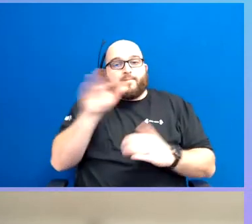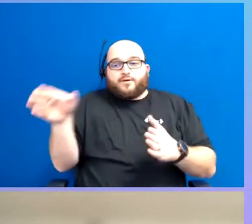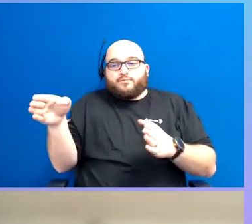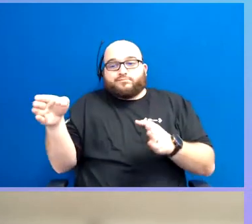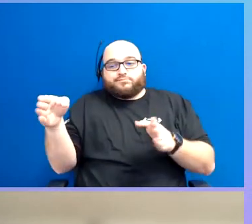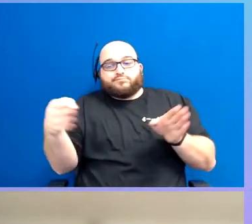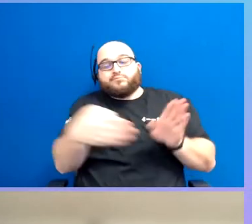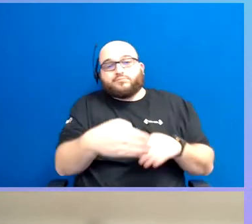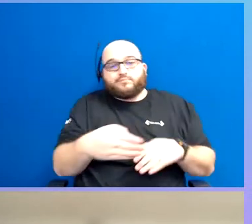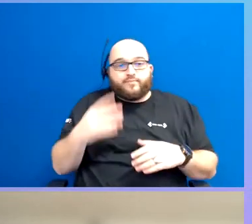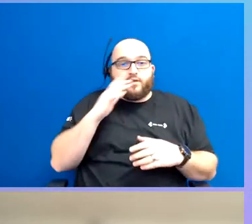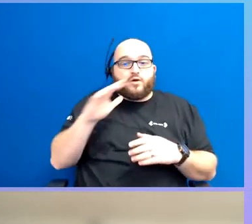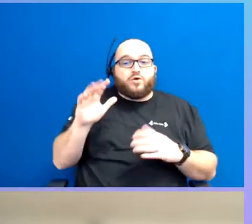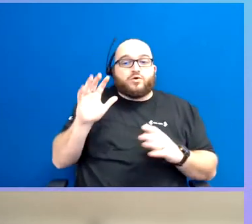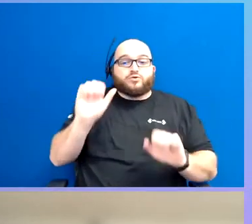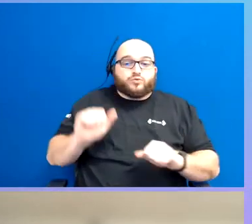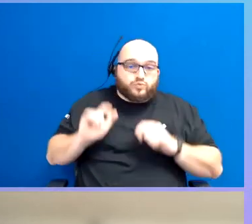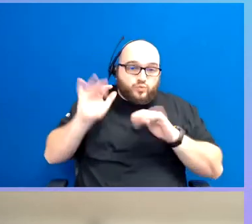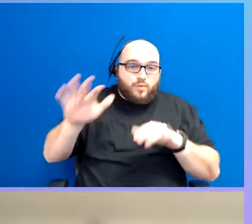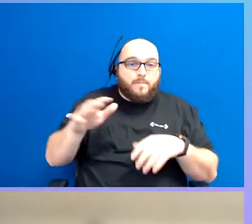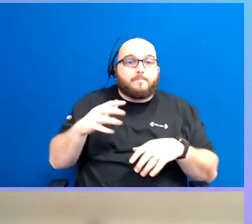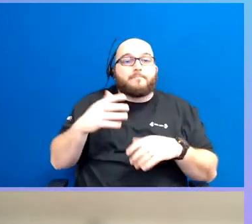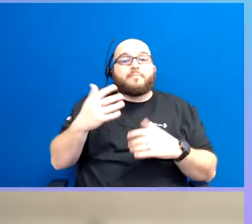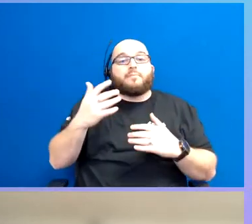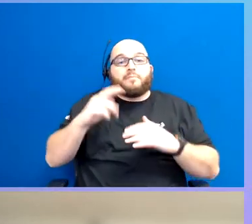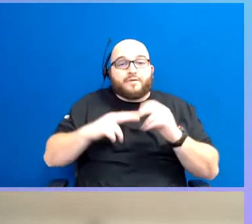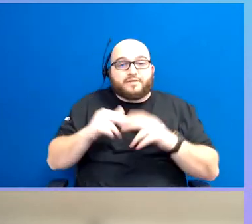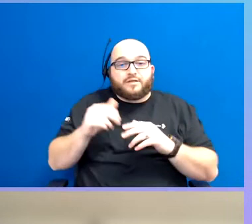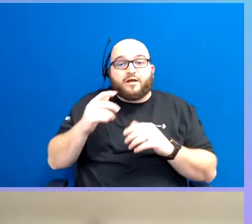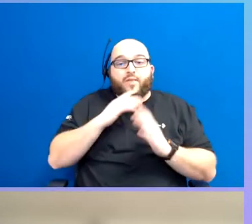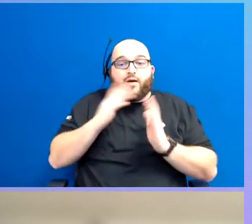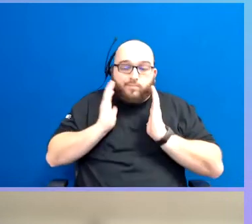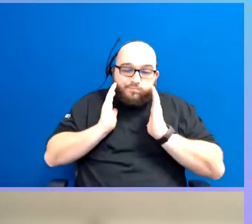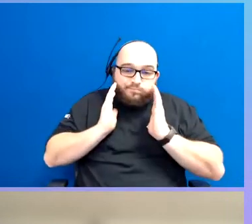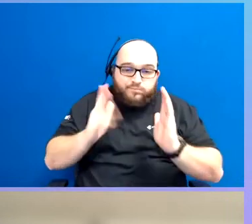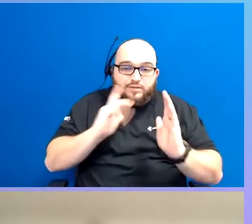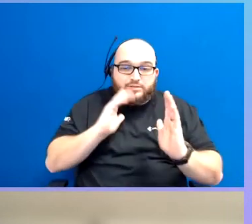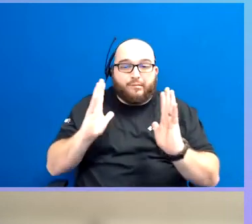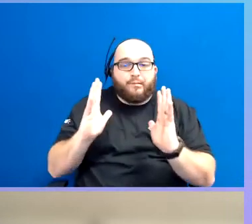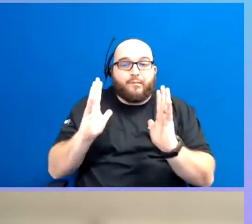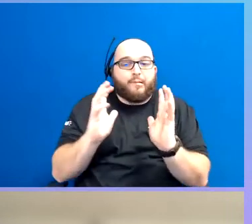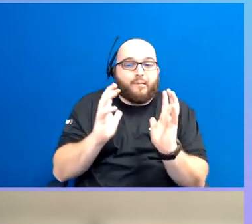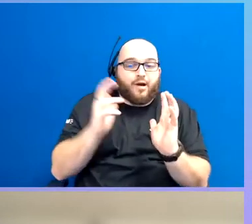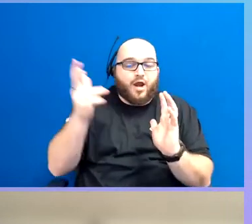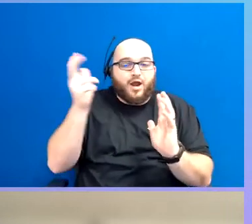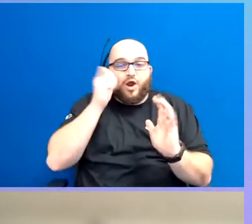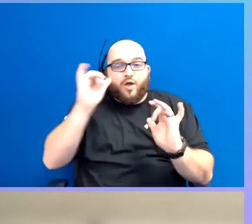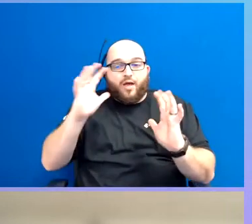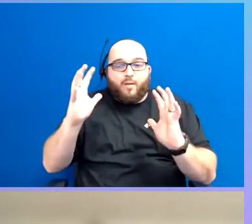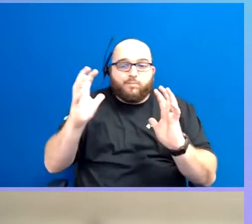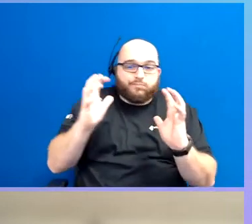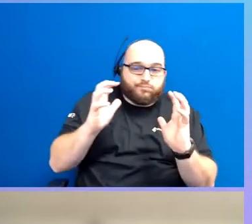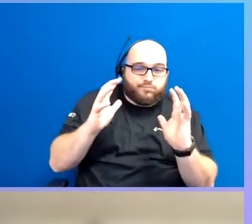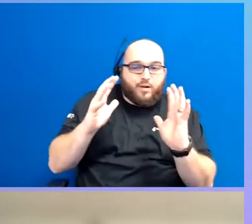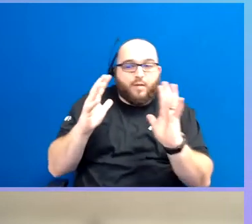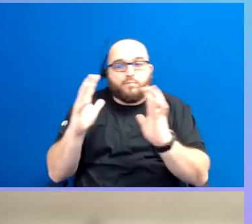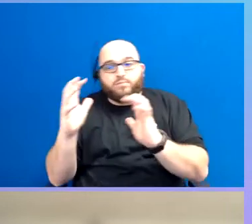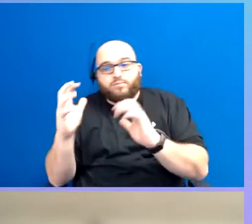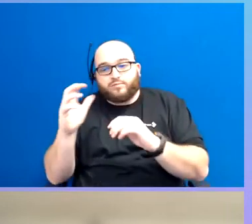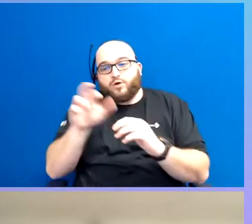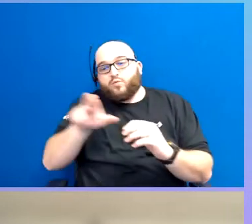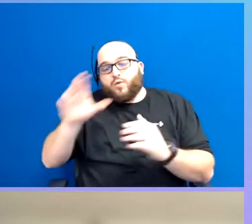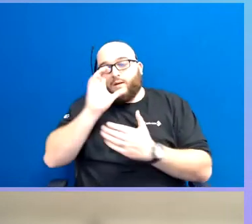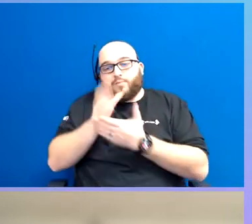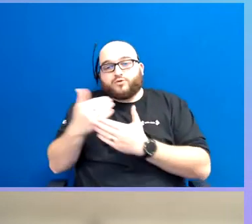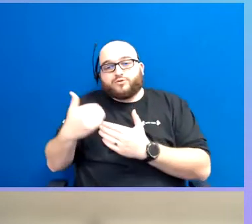So the seas are building, the hull is creaking on this ship. To the right, there's an image of a rough and misty sea. So